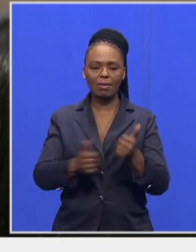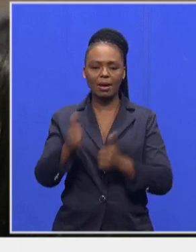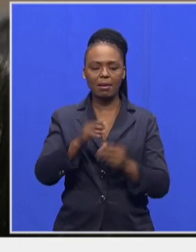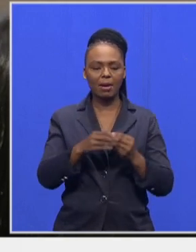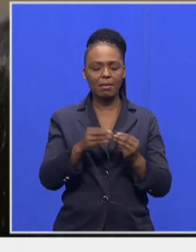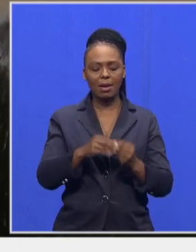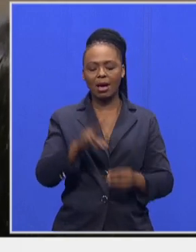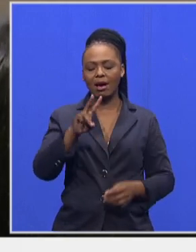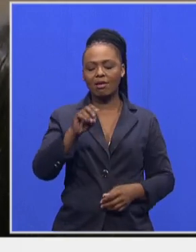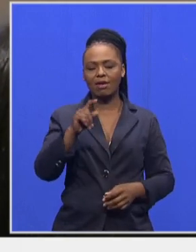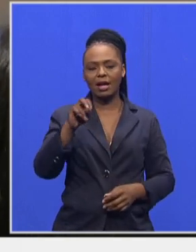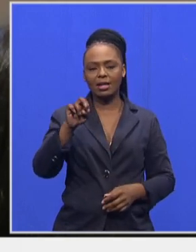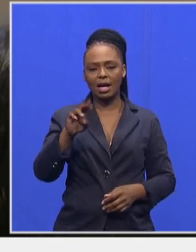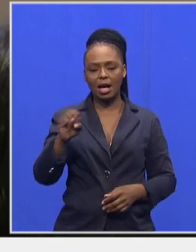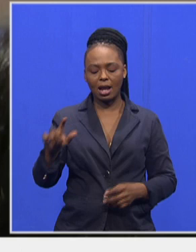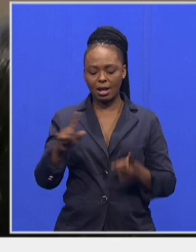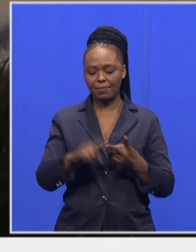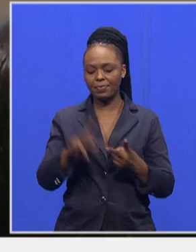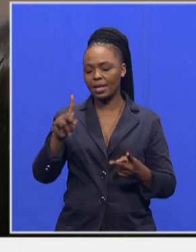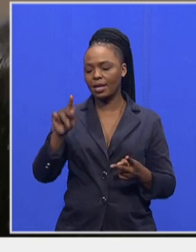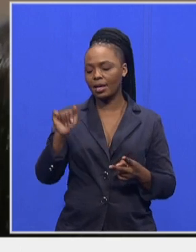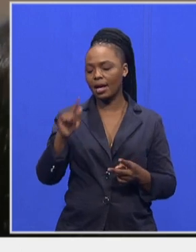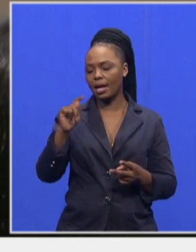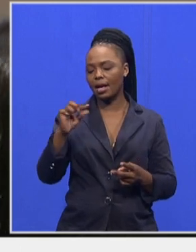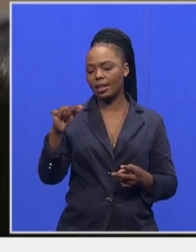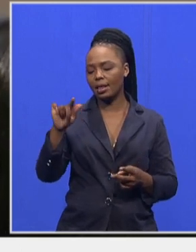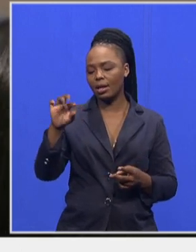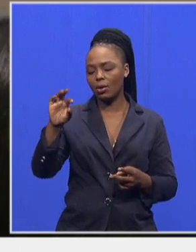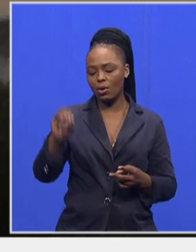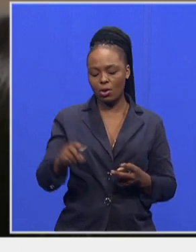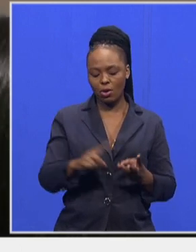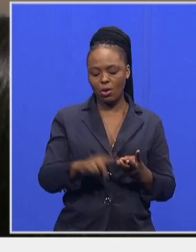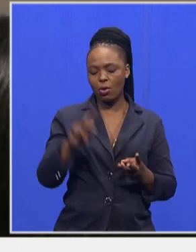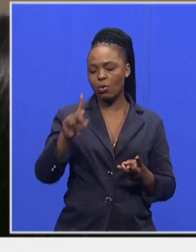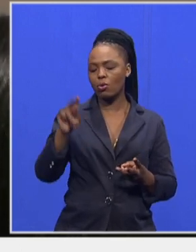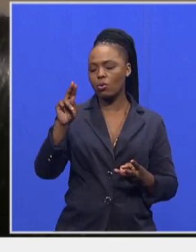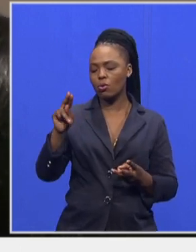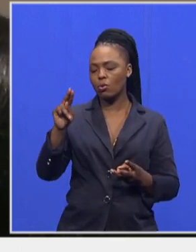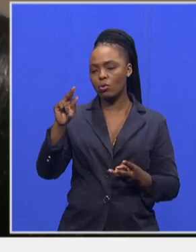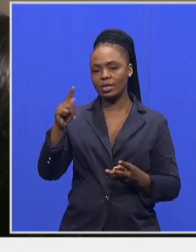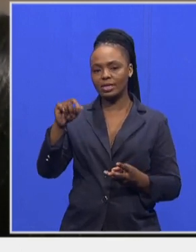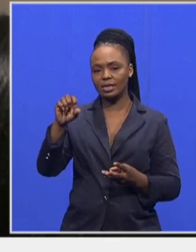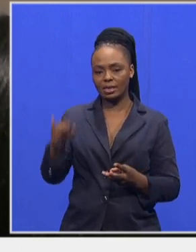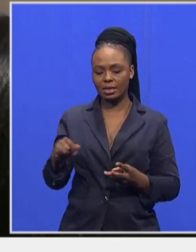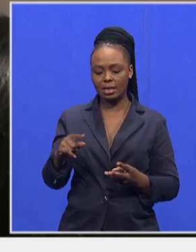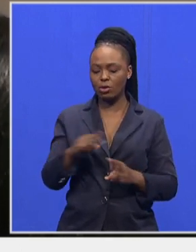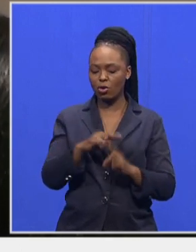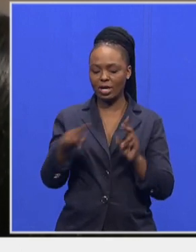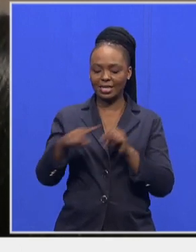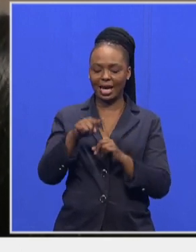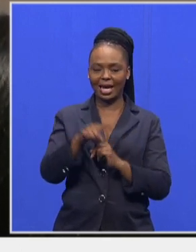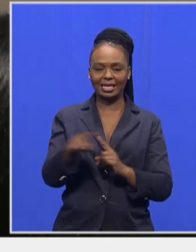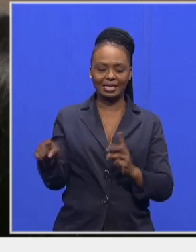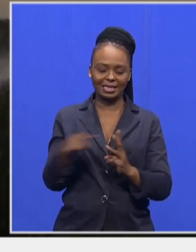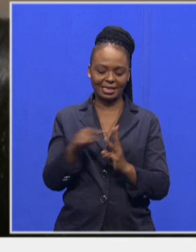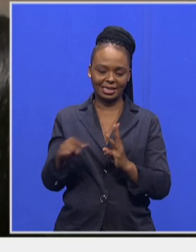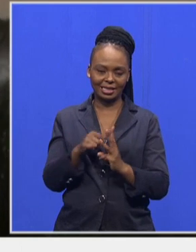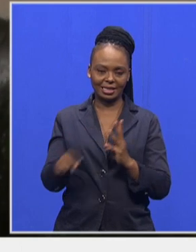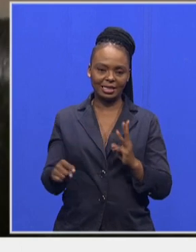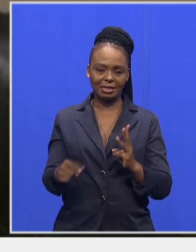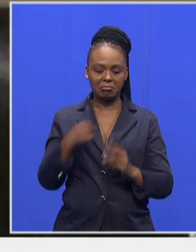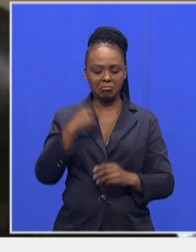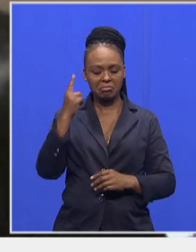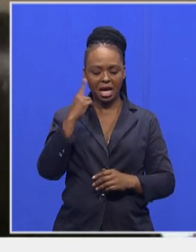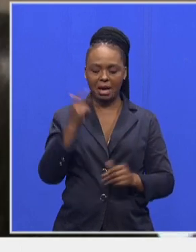Williams, Kateho Matebe, and Kutsi, but they are not targeting them. So we are confident we will pull this